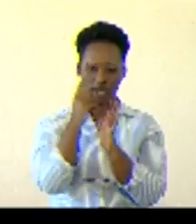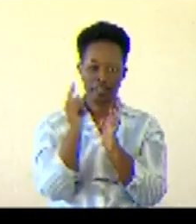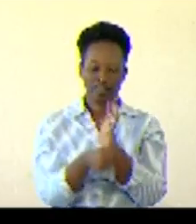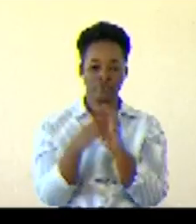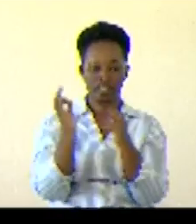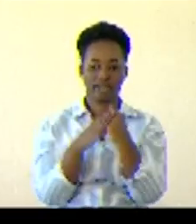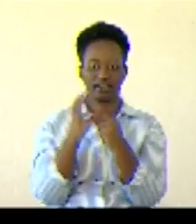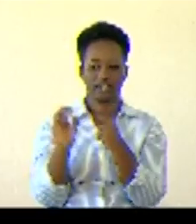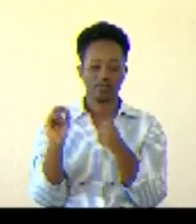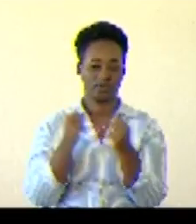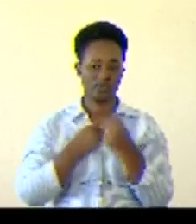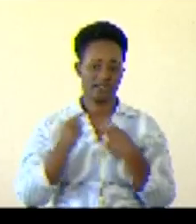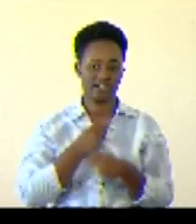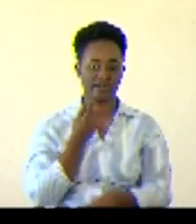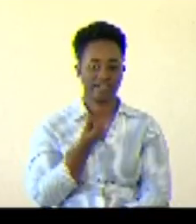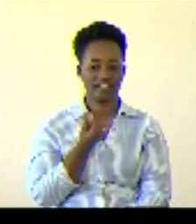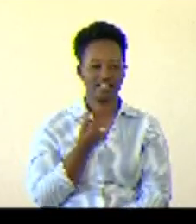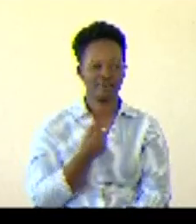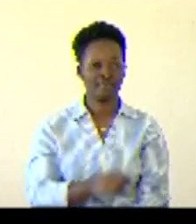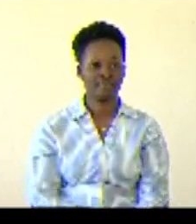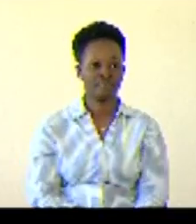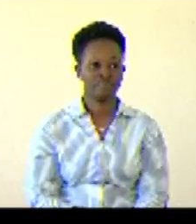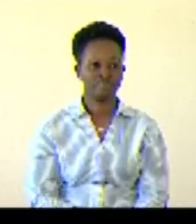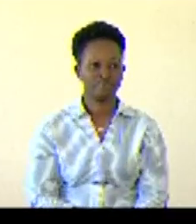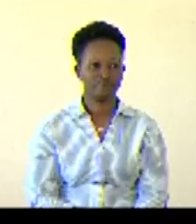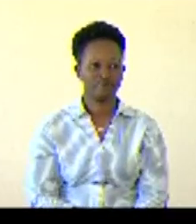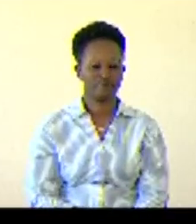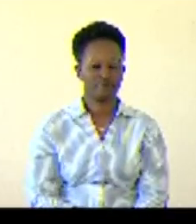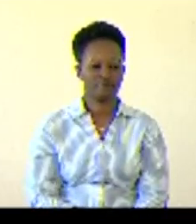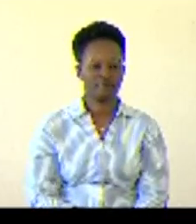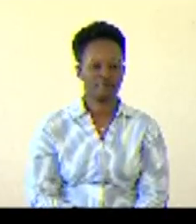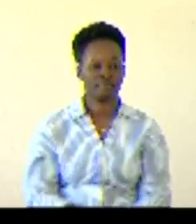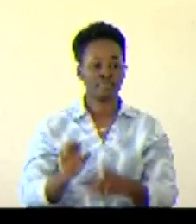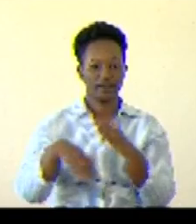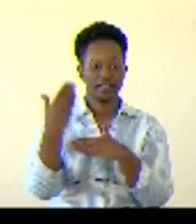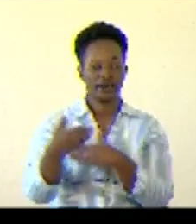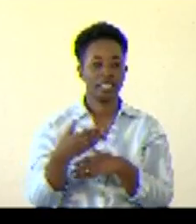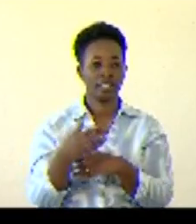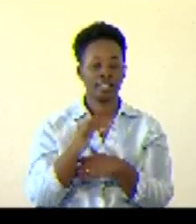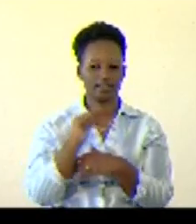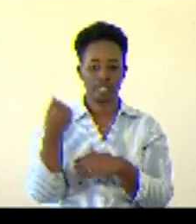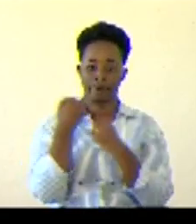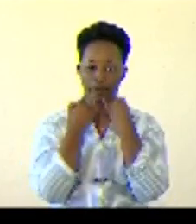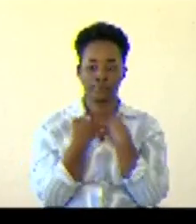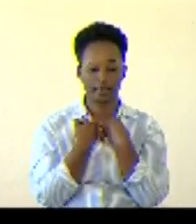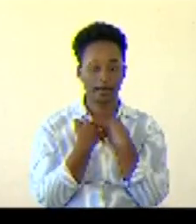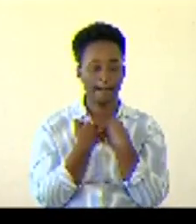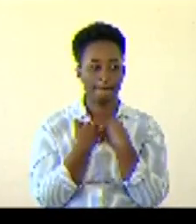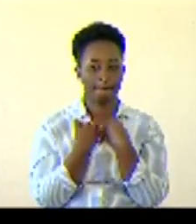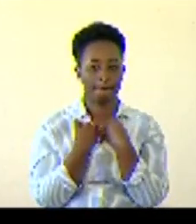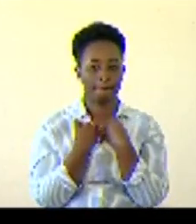1,800 Rwandan francs. The total costs incurred. Then they are telling us that